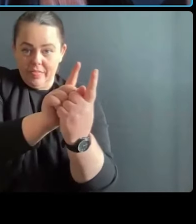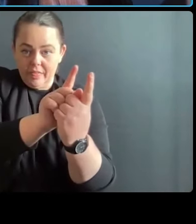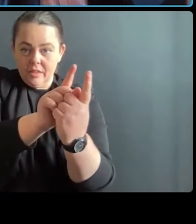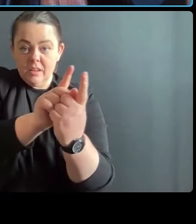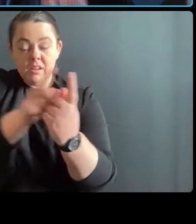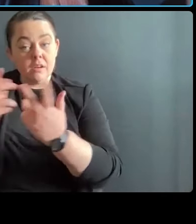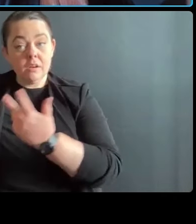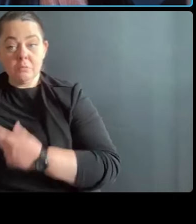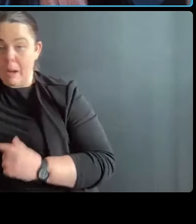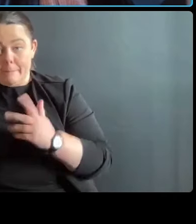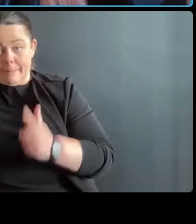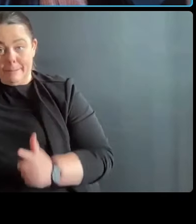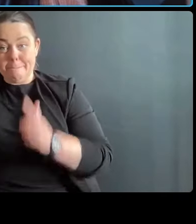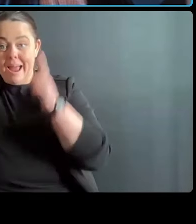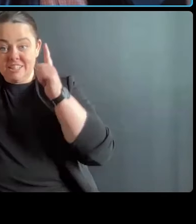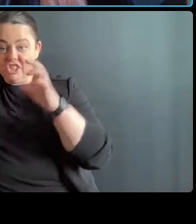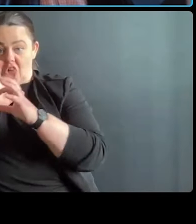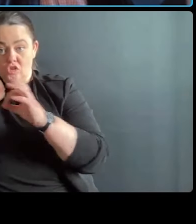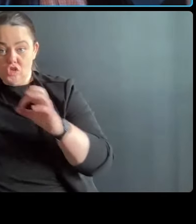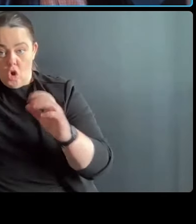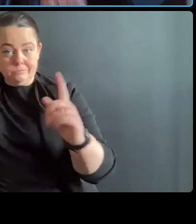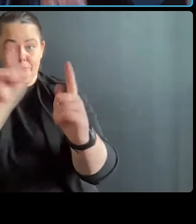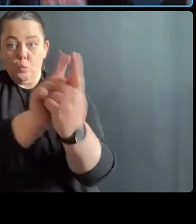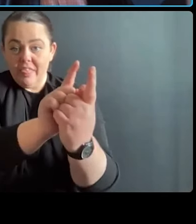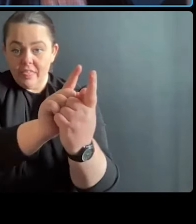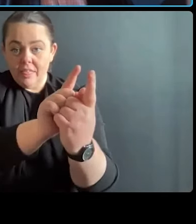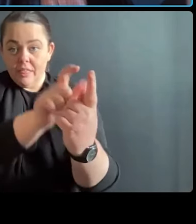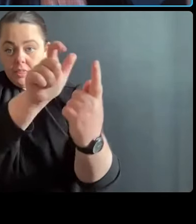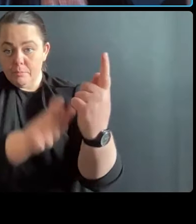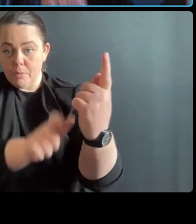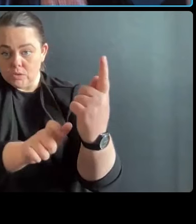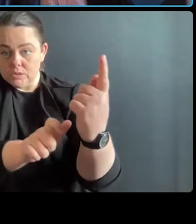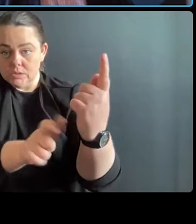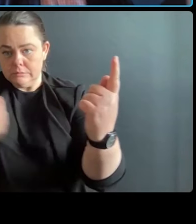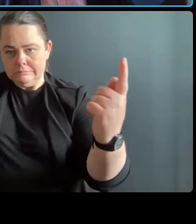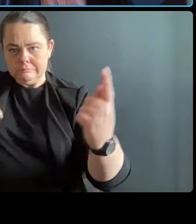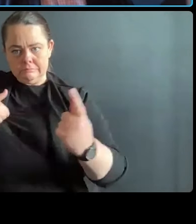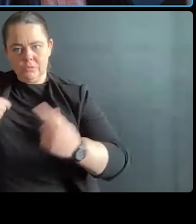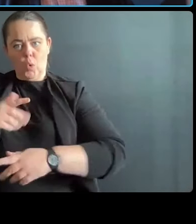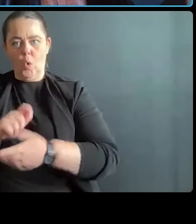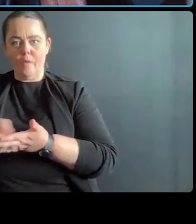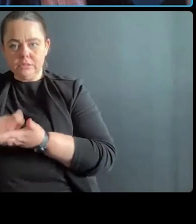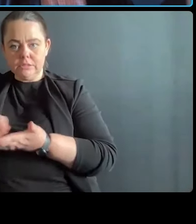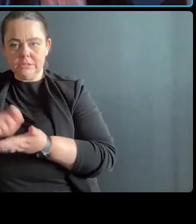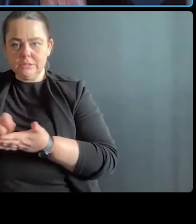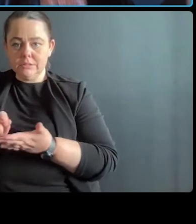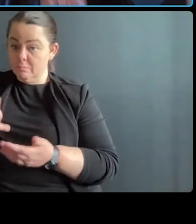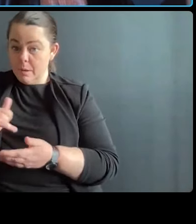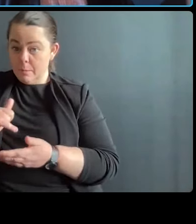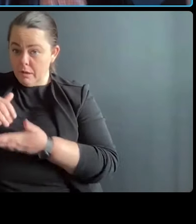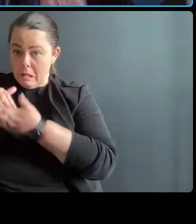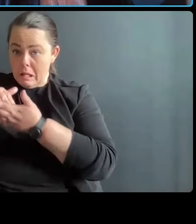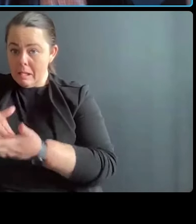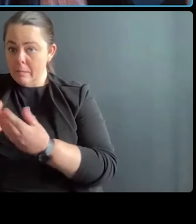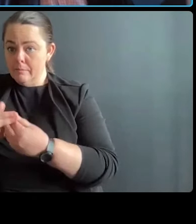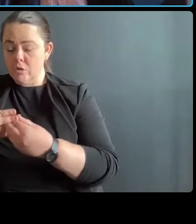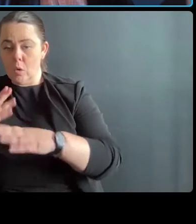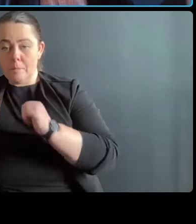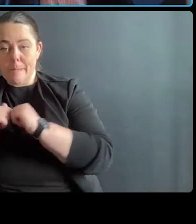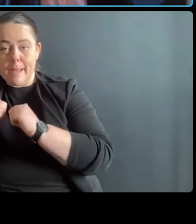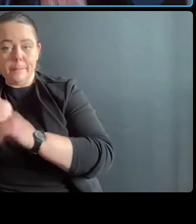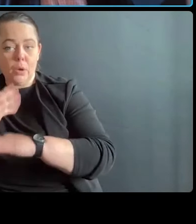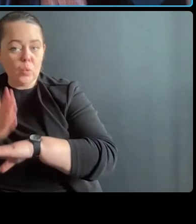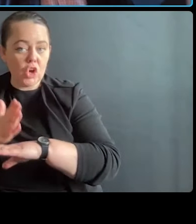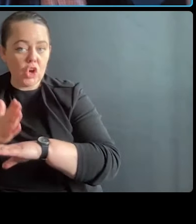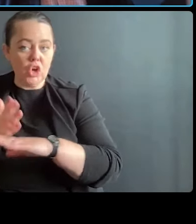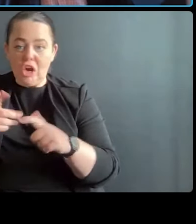services which could be specific to providing of care, which could include care plans and the like, that's very much where they